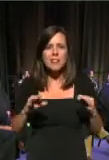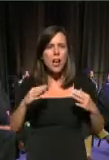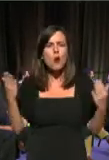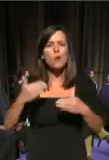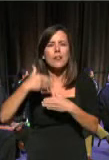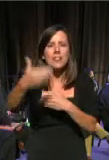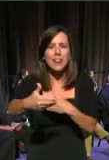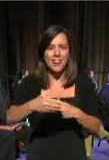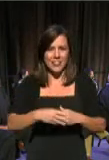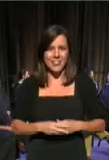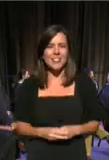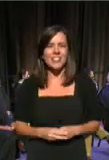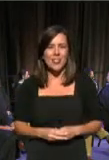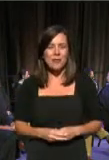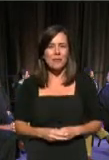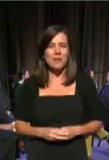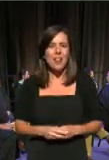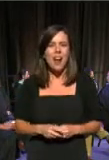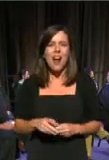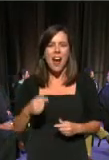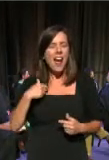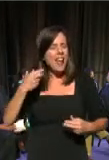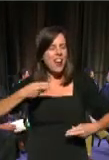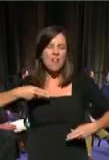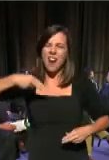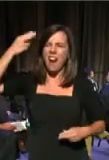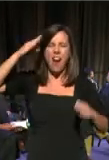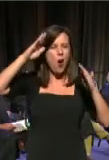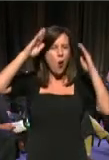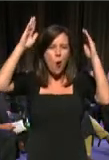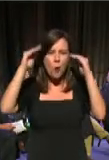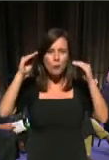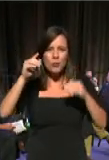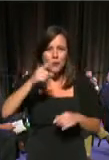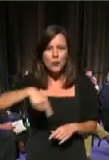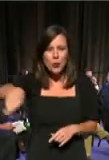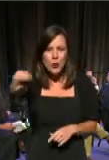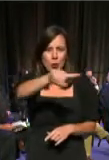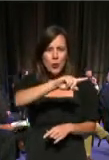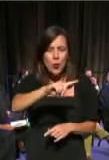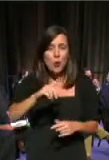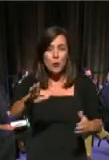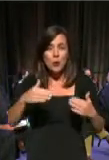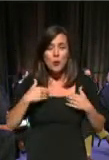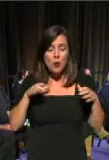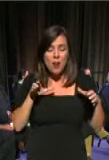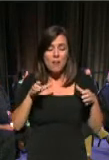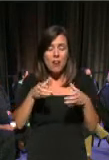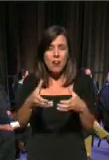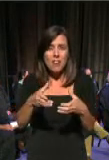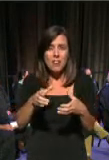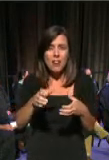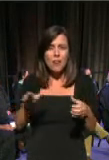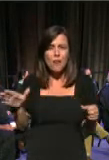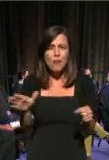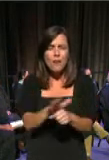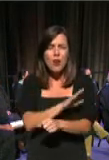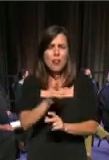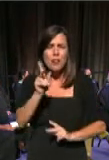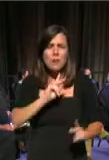next. I have high hopes for the class of 2021. When you have a class of